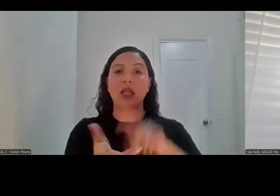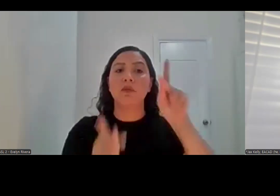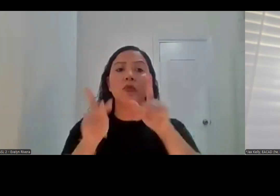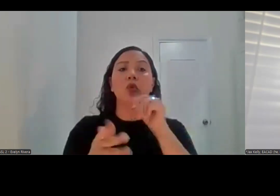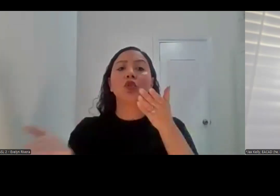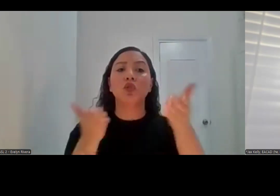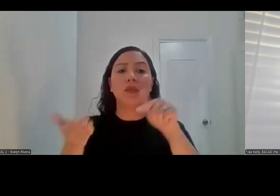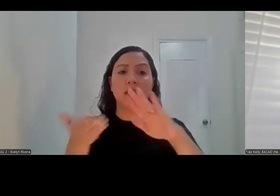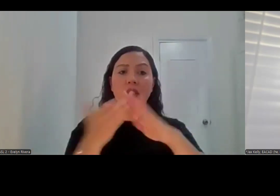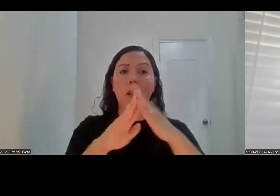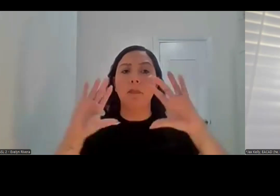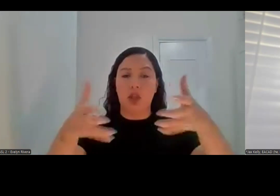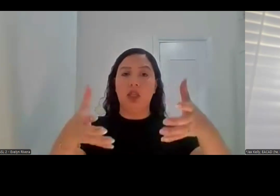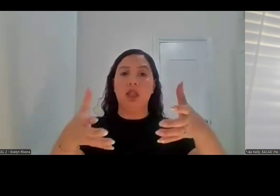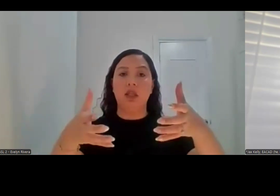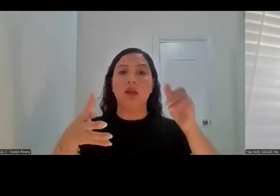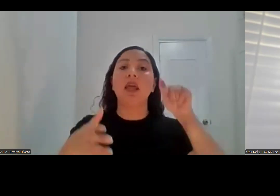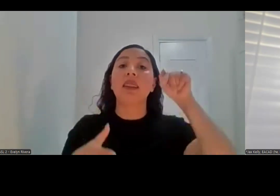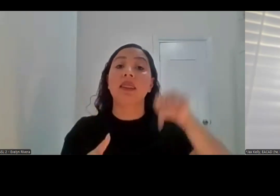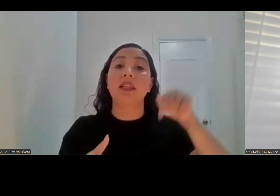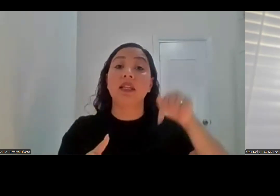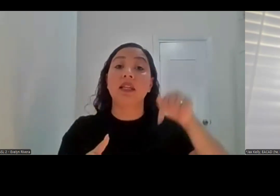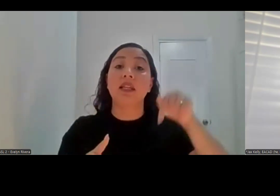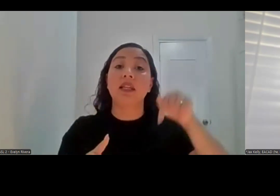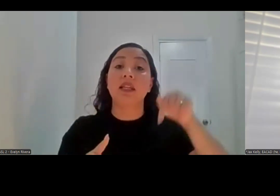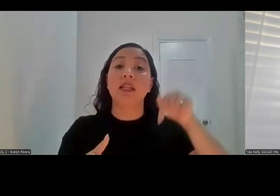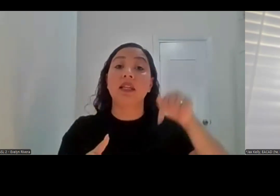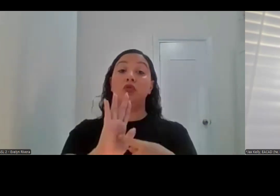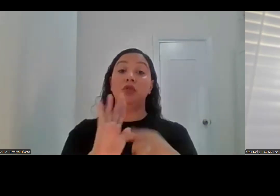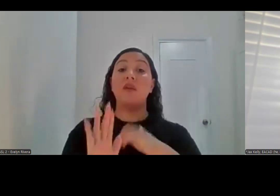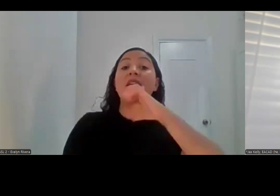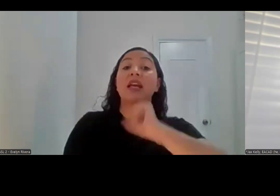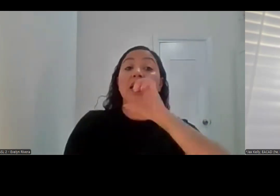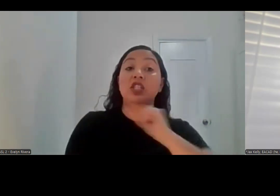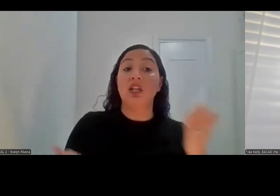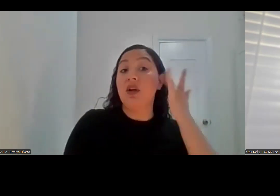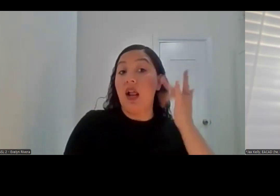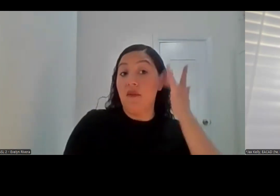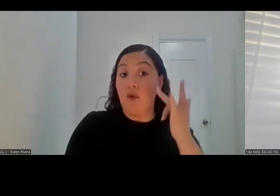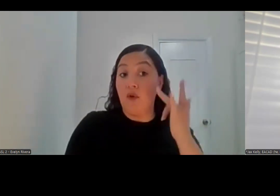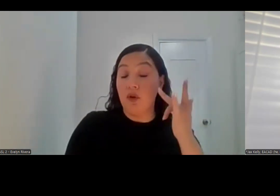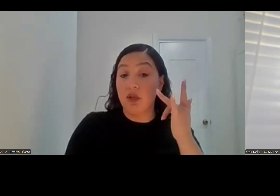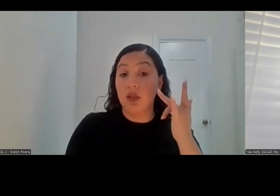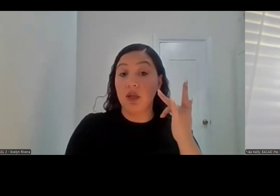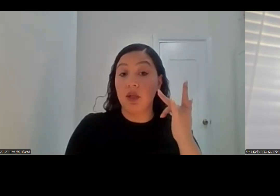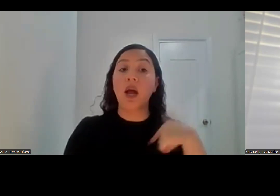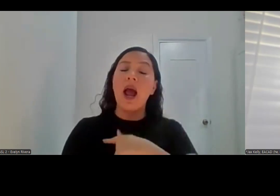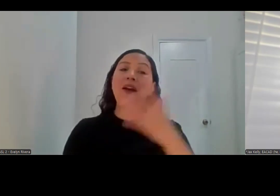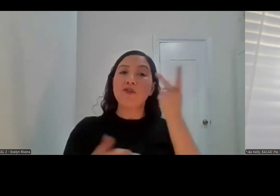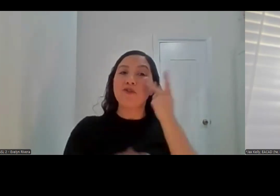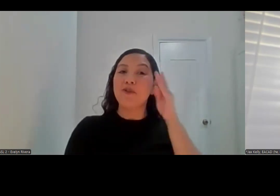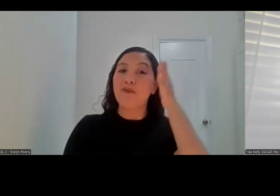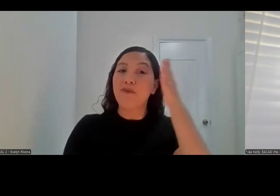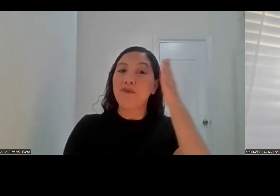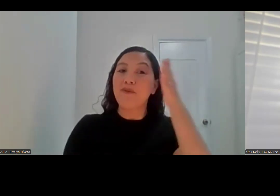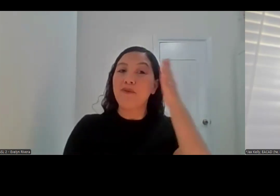diversity of experience represented here reflects the complexity of aging in California. I look forward to learning from each of you and to working together